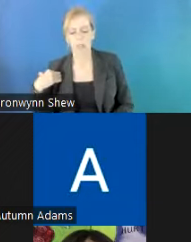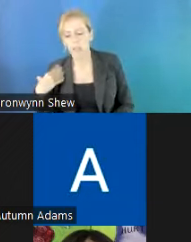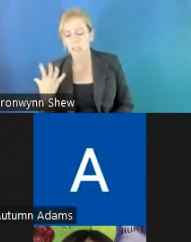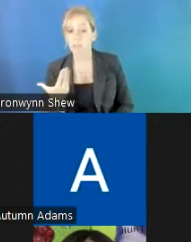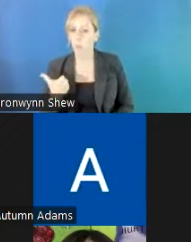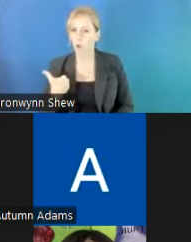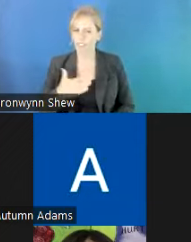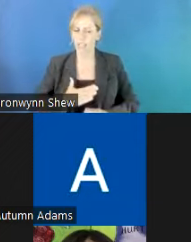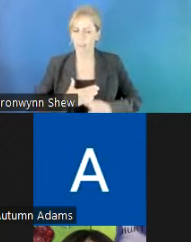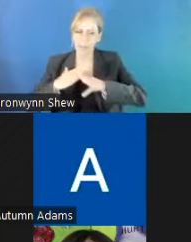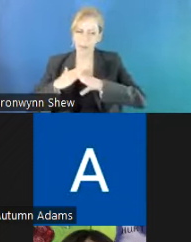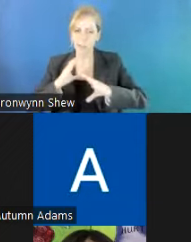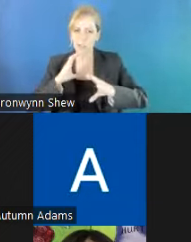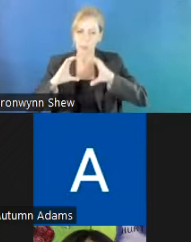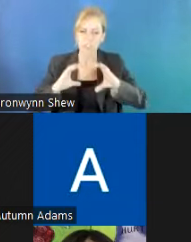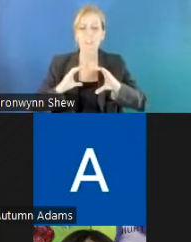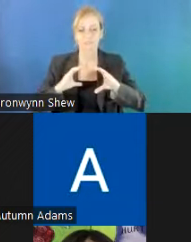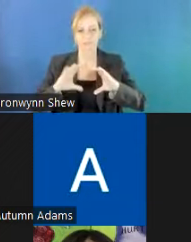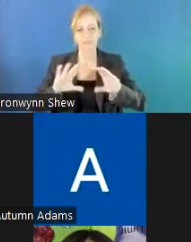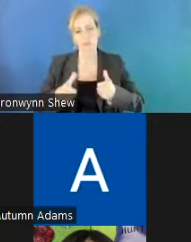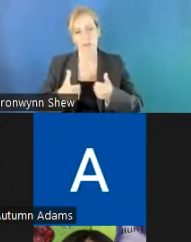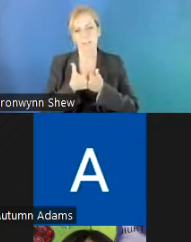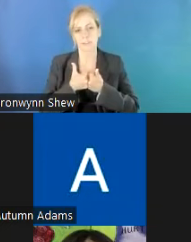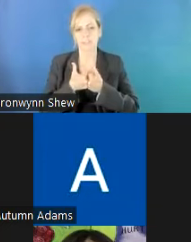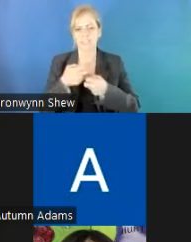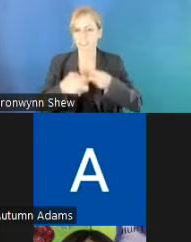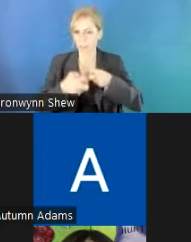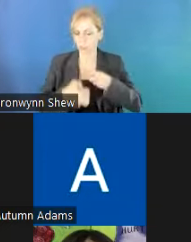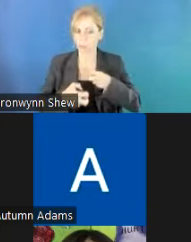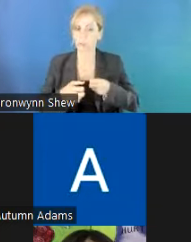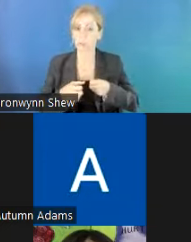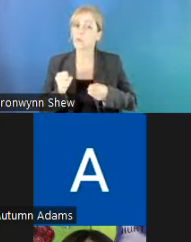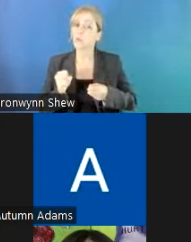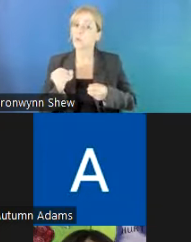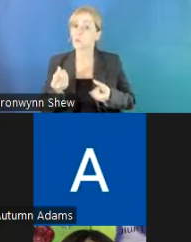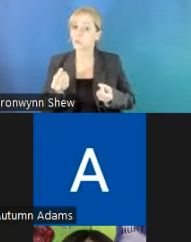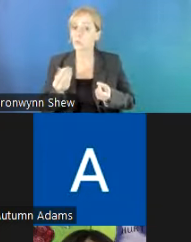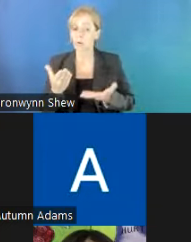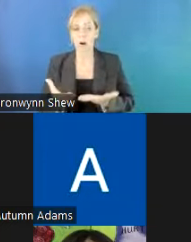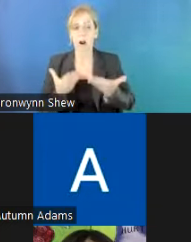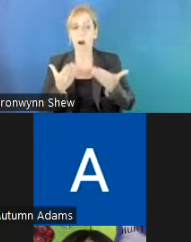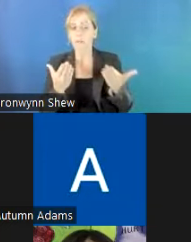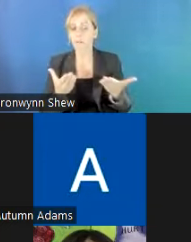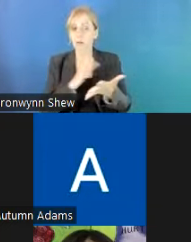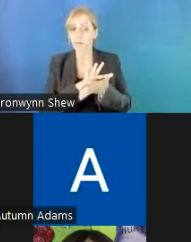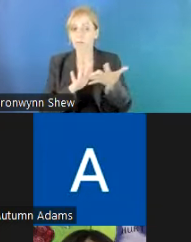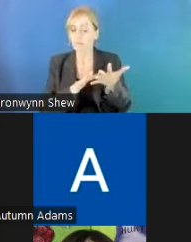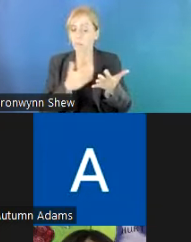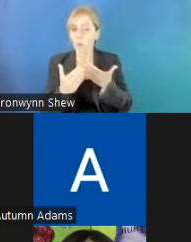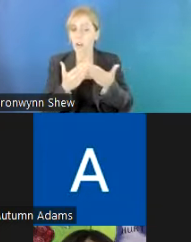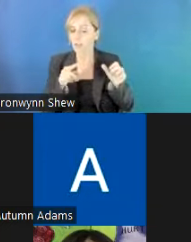difficult. Offer them anything you can to reduce their trauma is a good